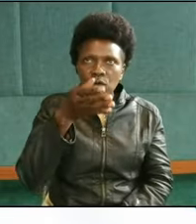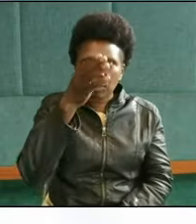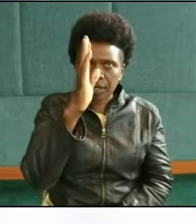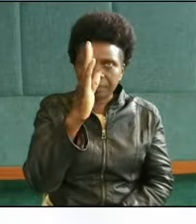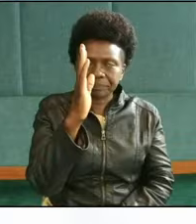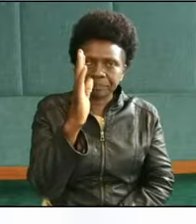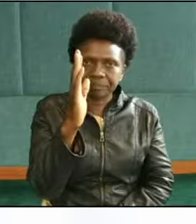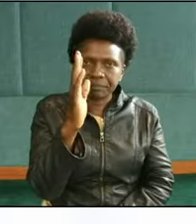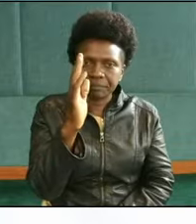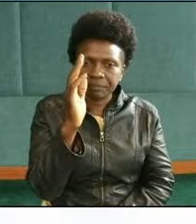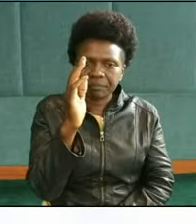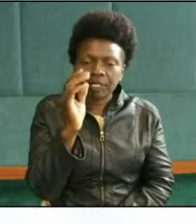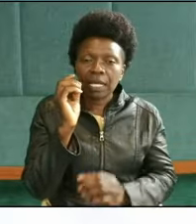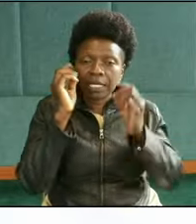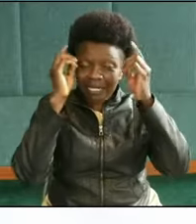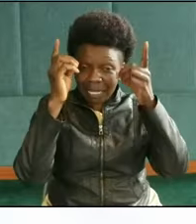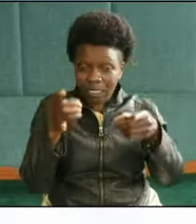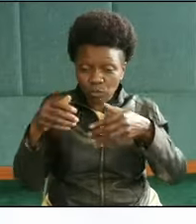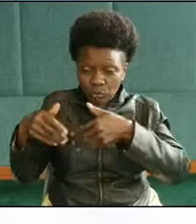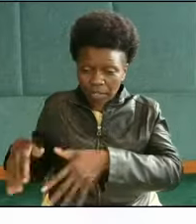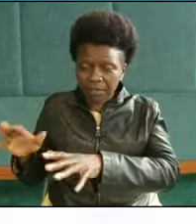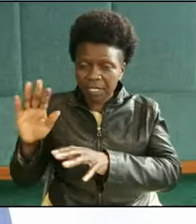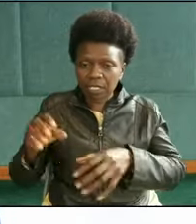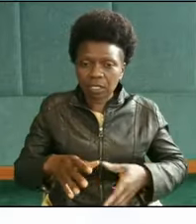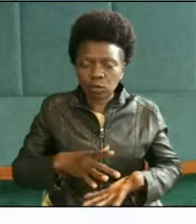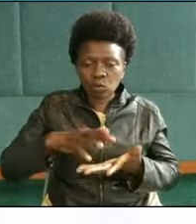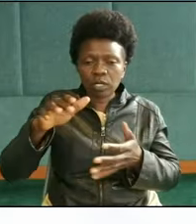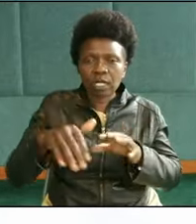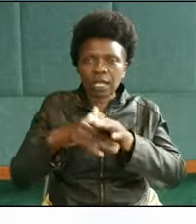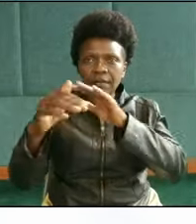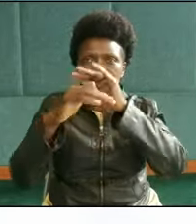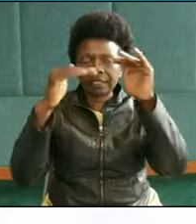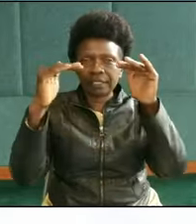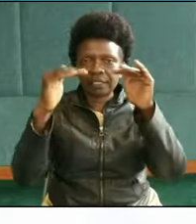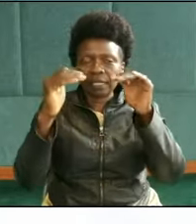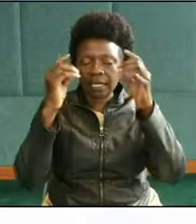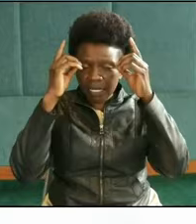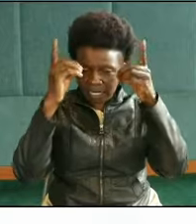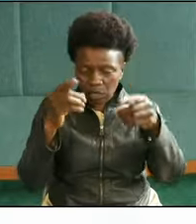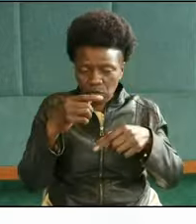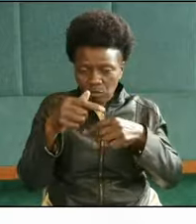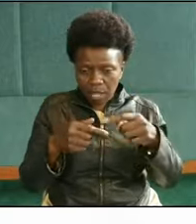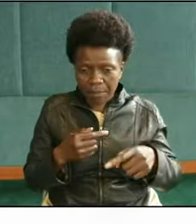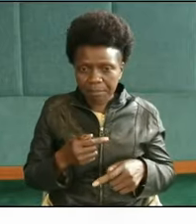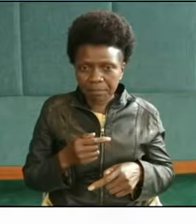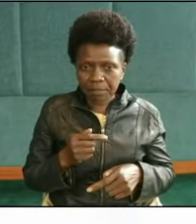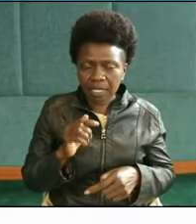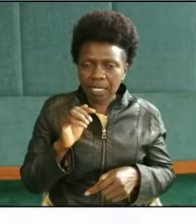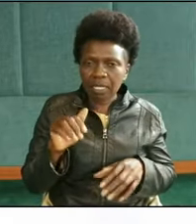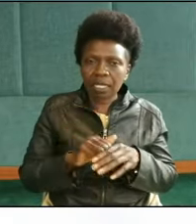decided to leave his glory in heaven, decided to come in your